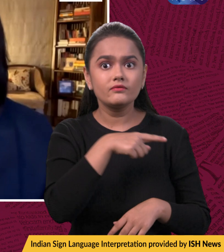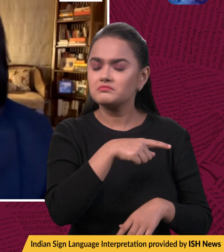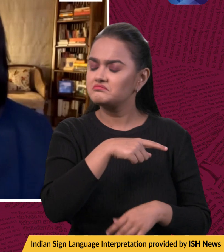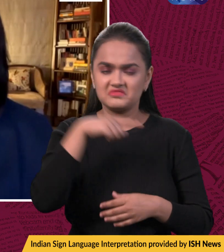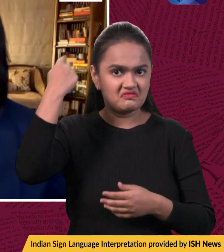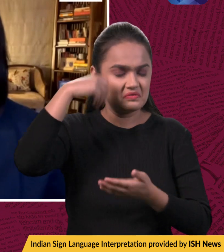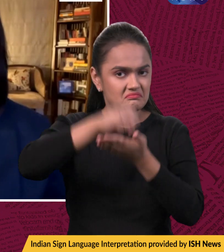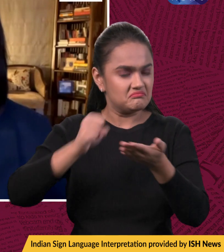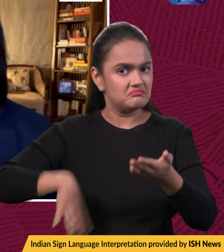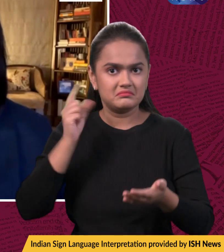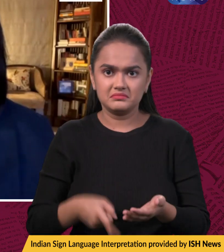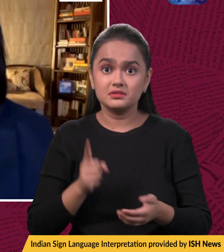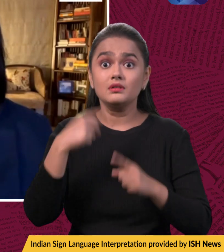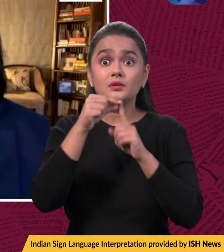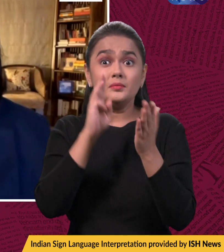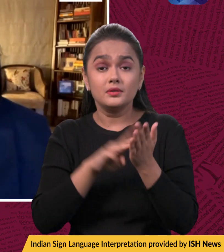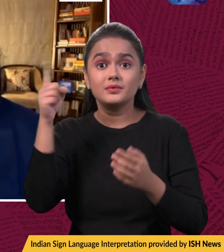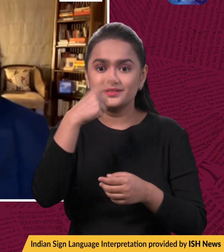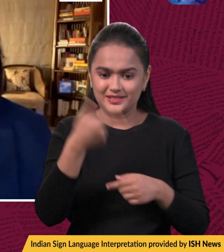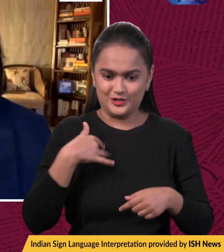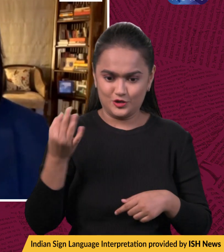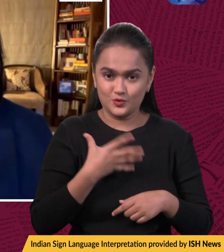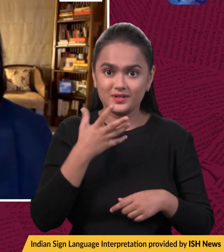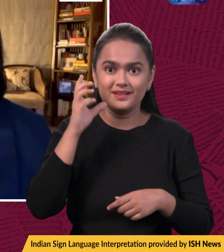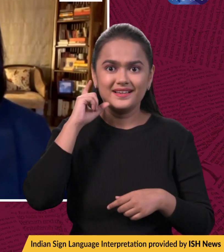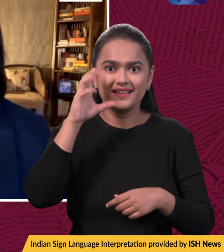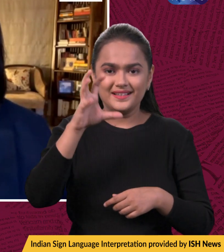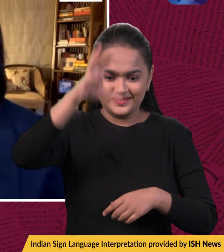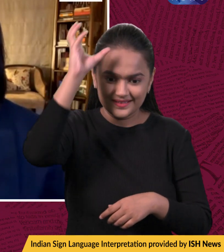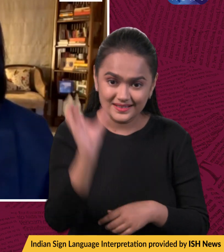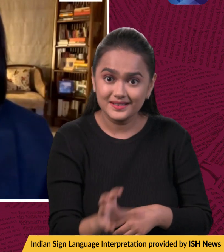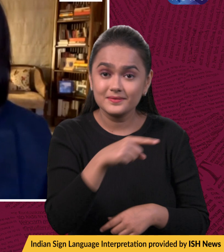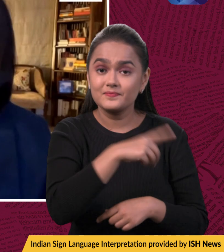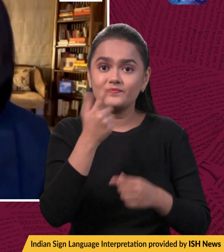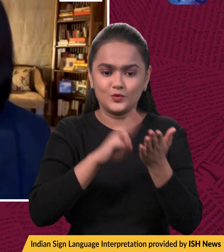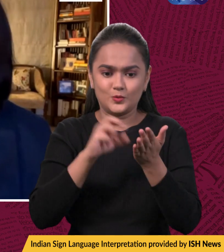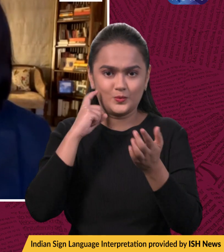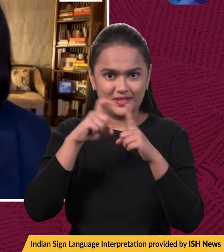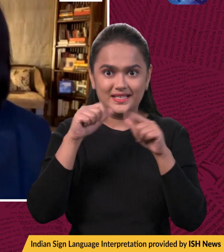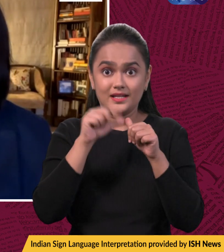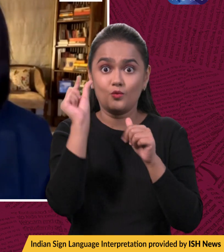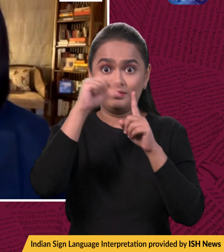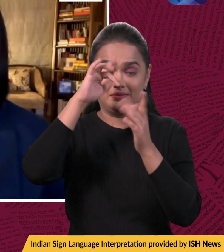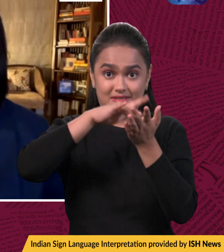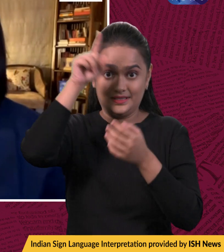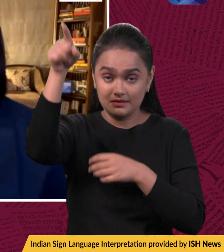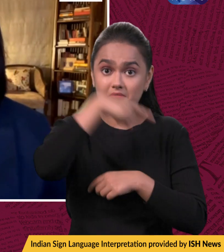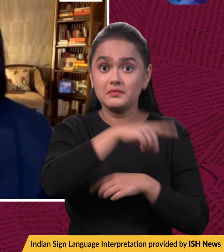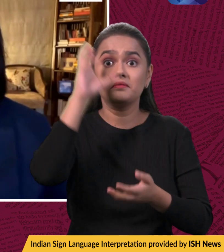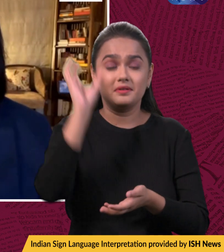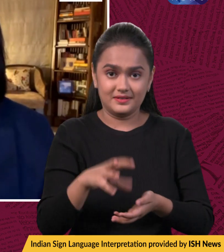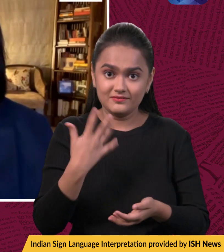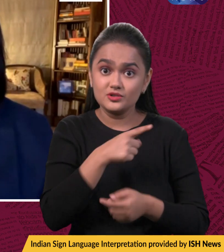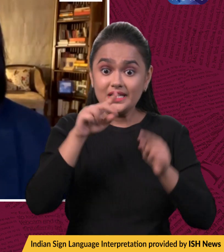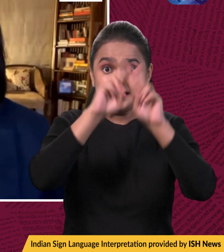Prime Minister Narendra Modi laid the foundation stone for the Noida International Airport in Jewar and Gautam Budh Nagar in Uttar Pradesh.